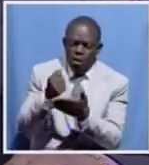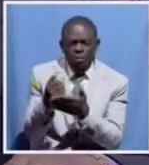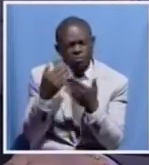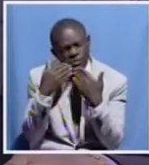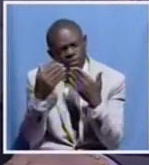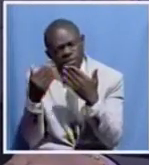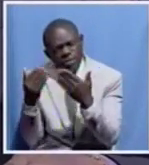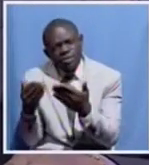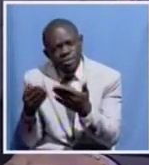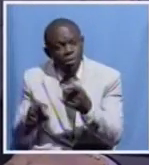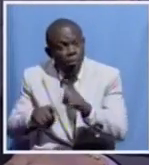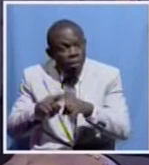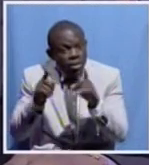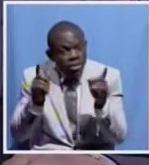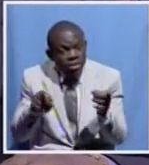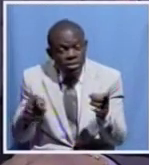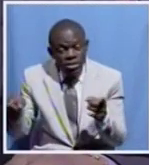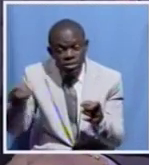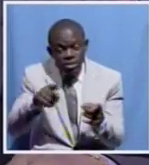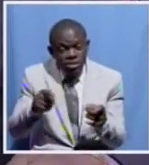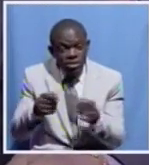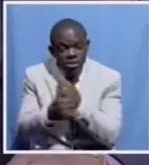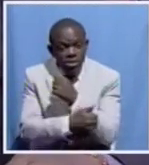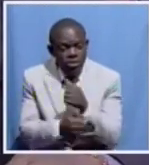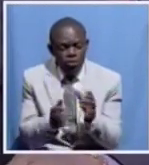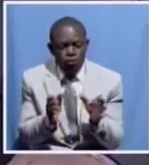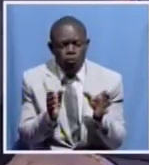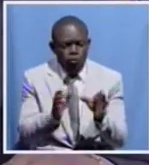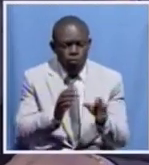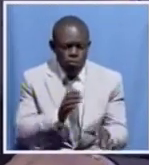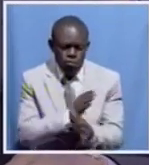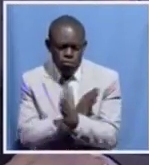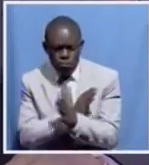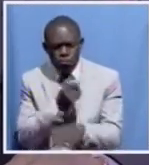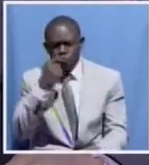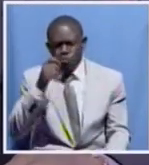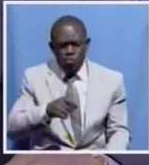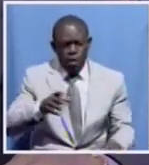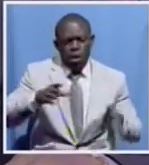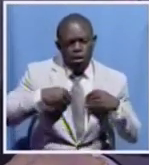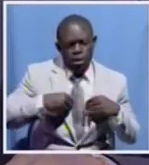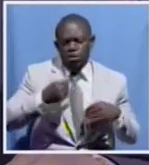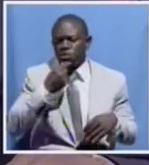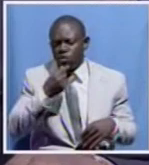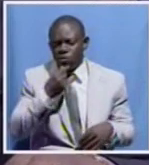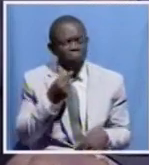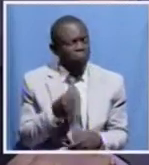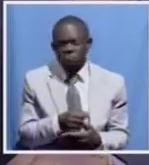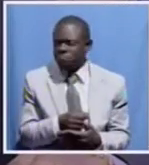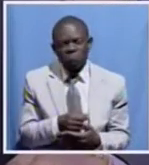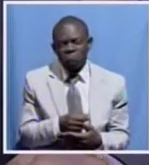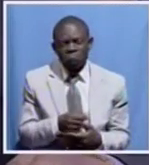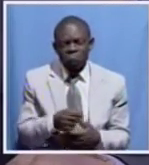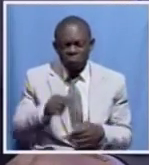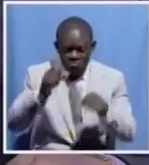will not accept to have anything repugnant imposed on us. We will not have anything that we do